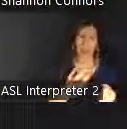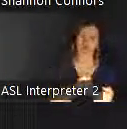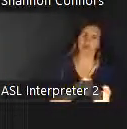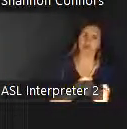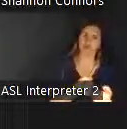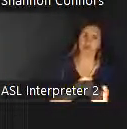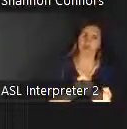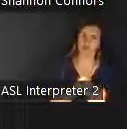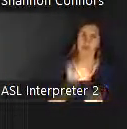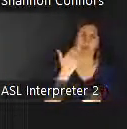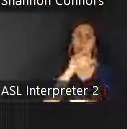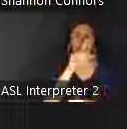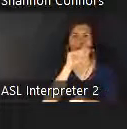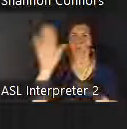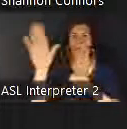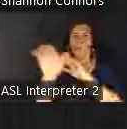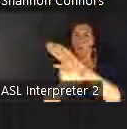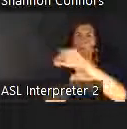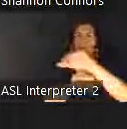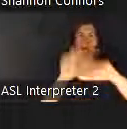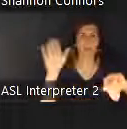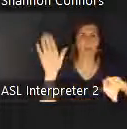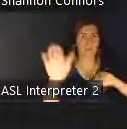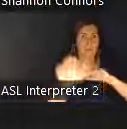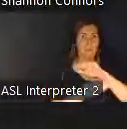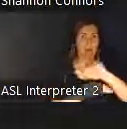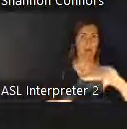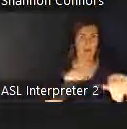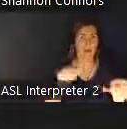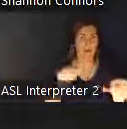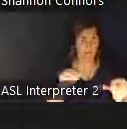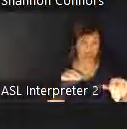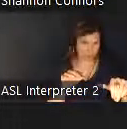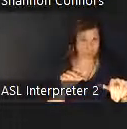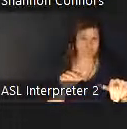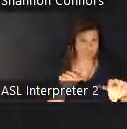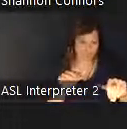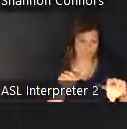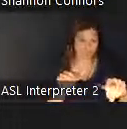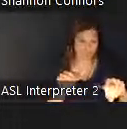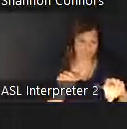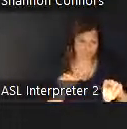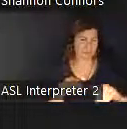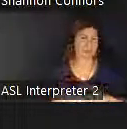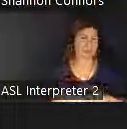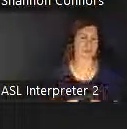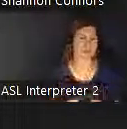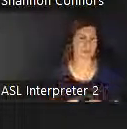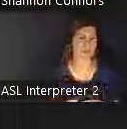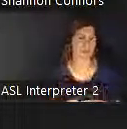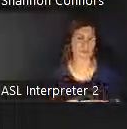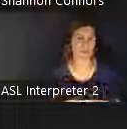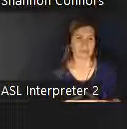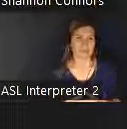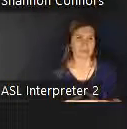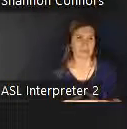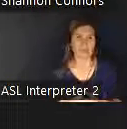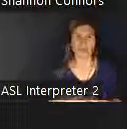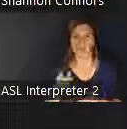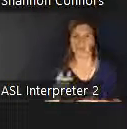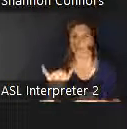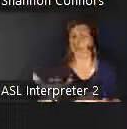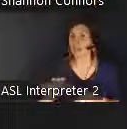migratory waterfowl, including sandhill cranes, other wildlife. They came in with some